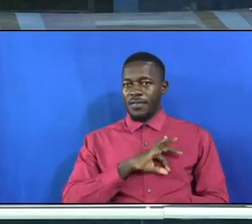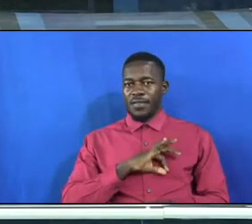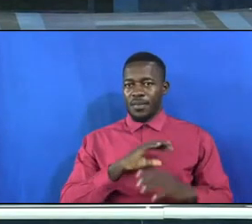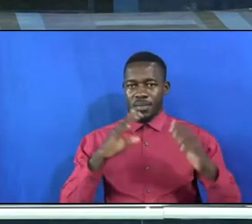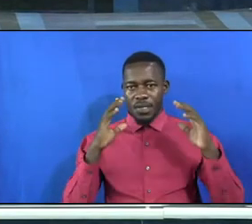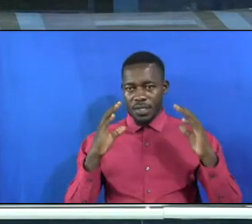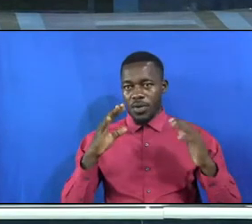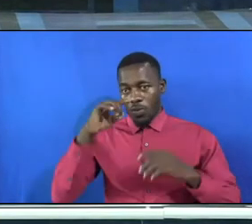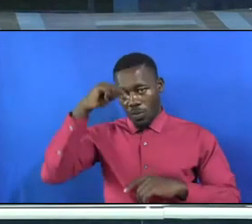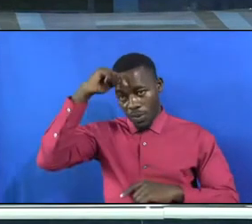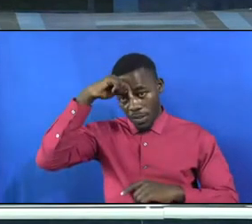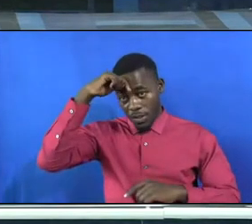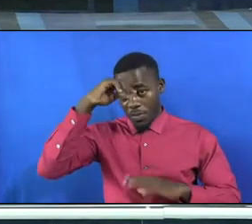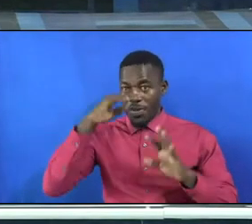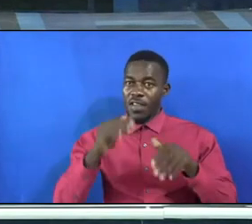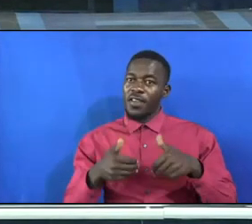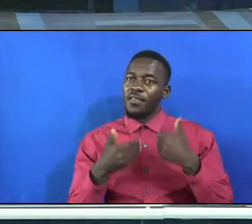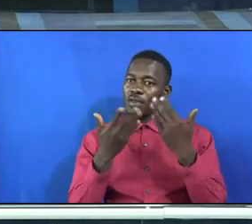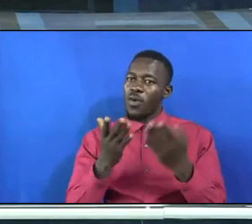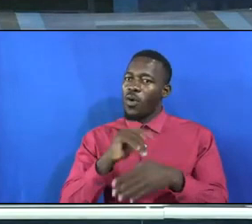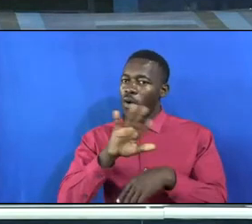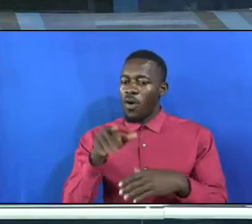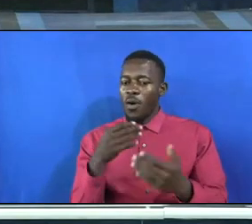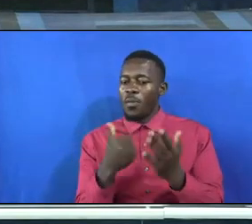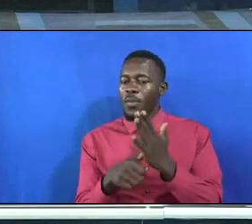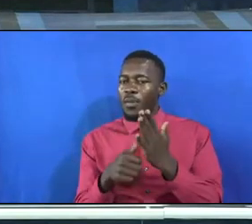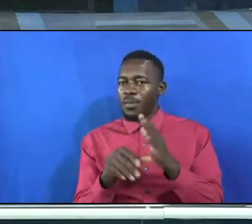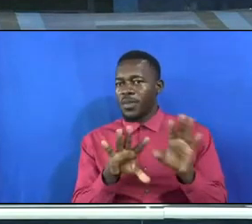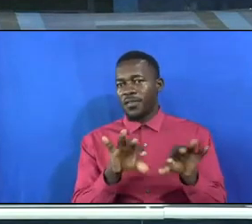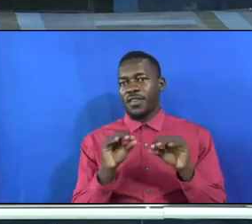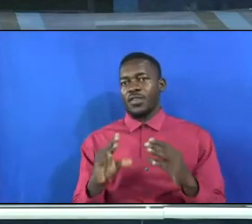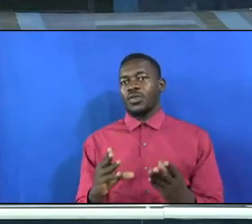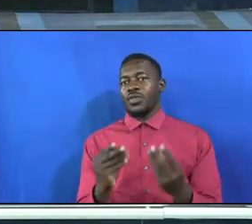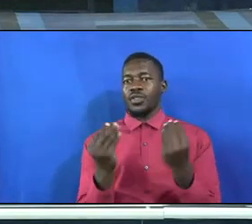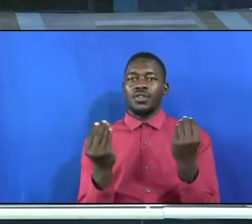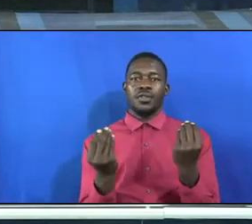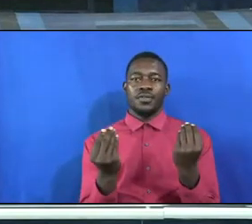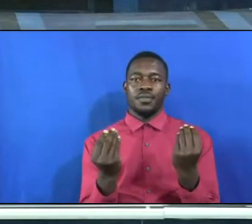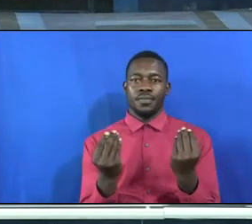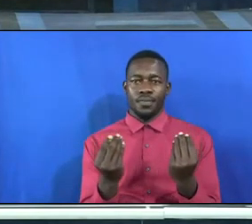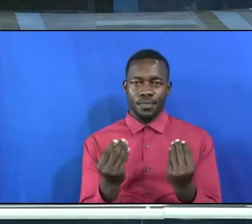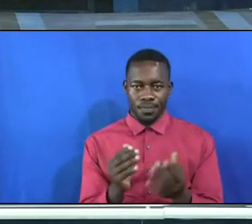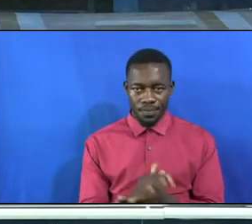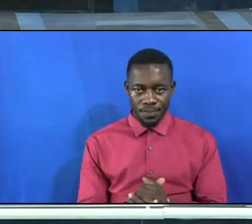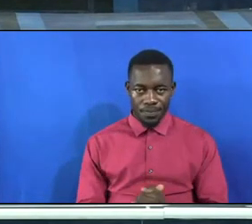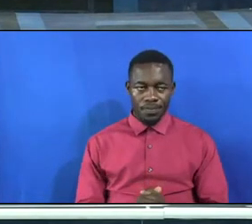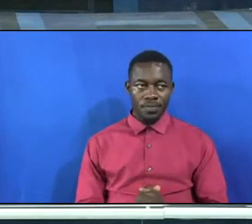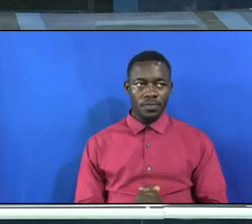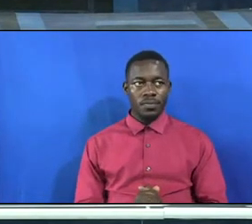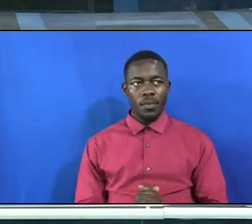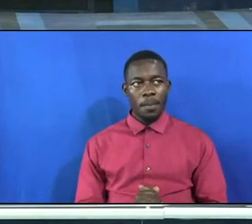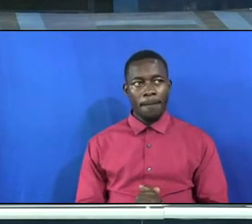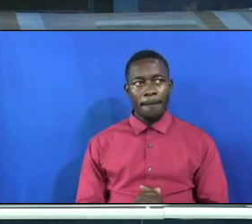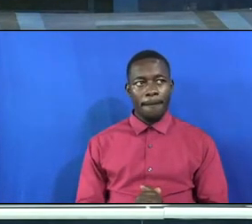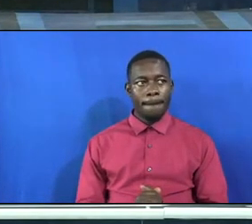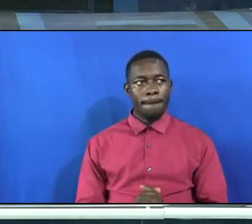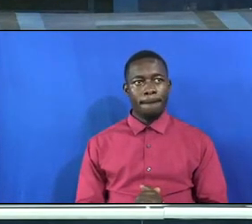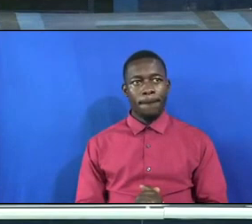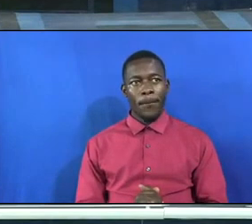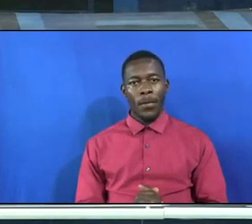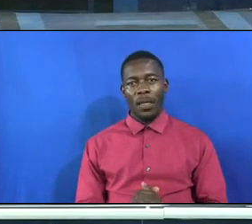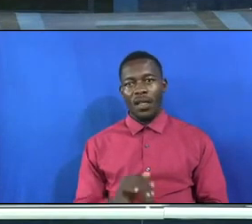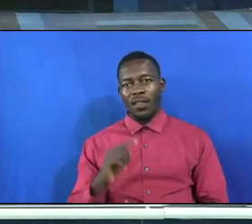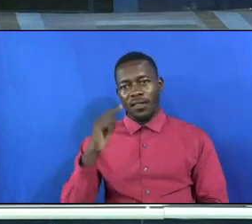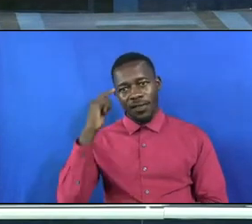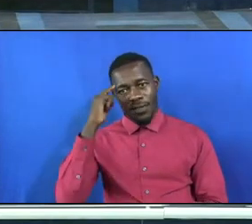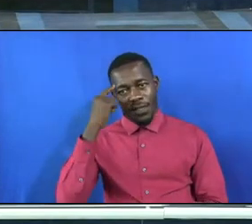you wisdom to tackle those moments that you think are giants. Imagine